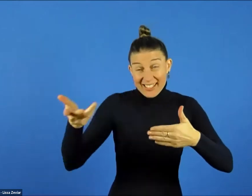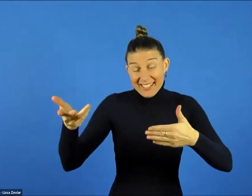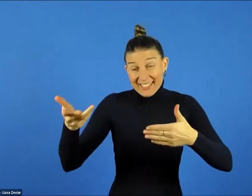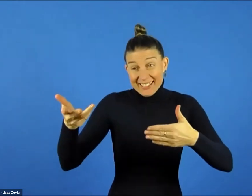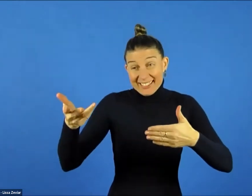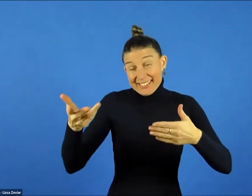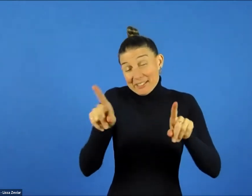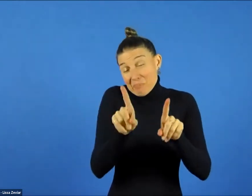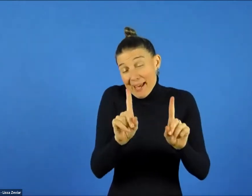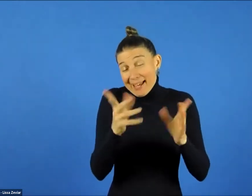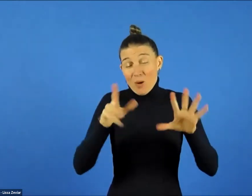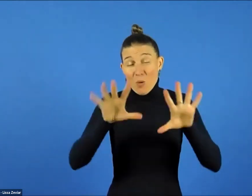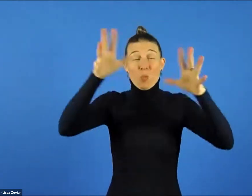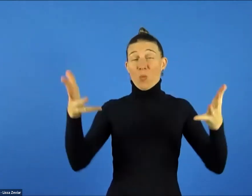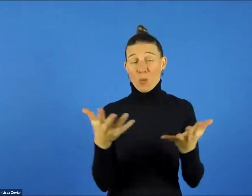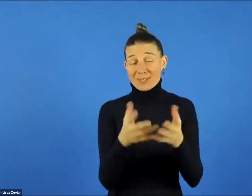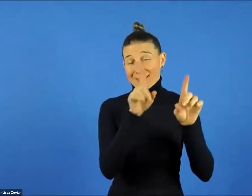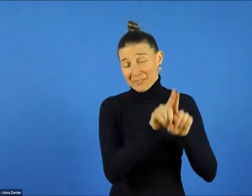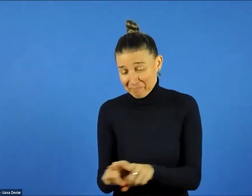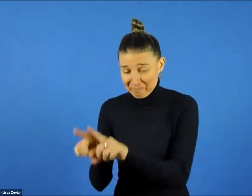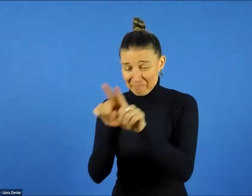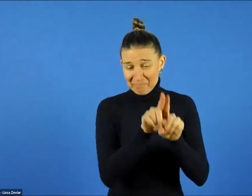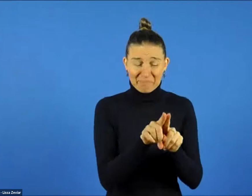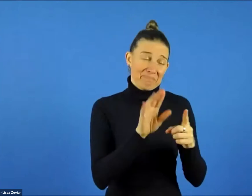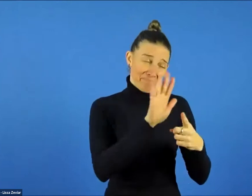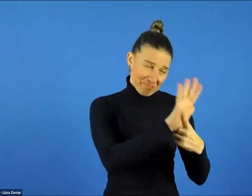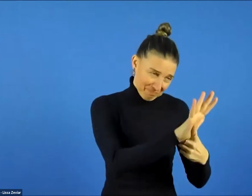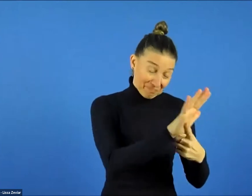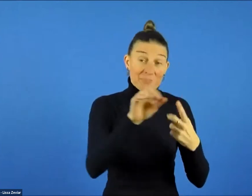challenge, yeah, with the pandemic. And I wish,